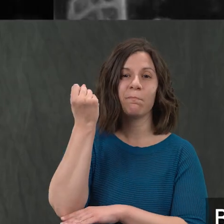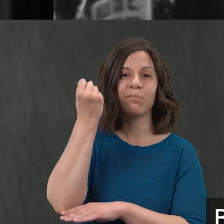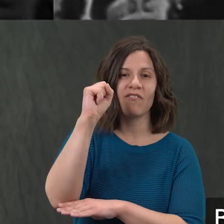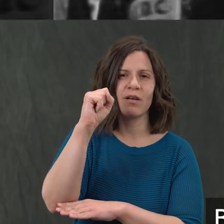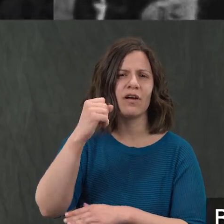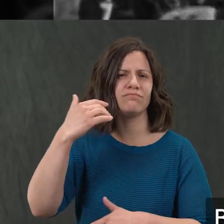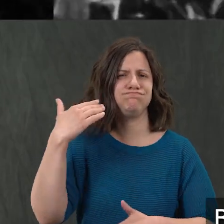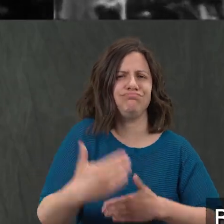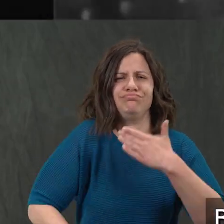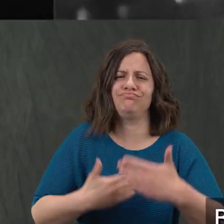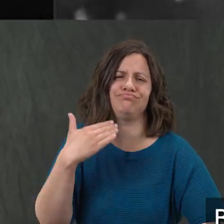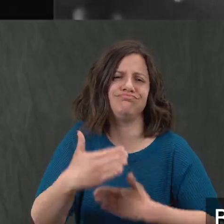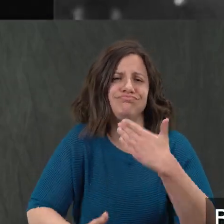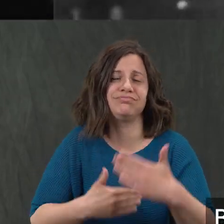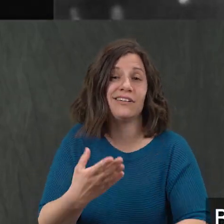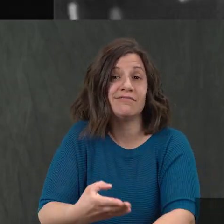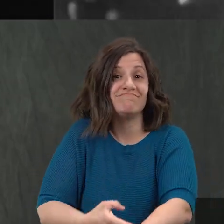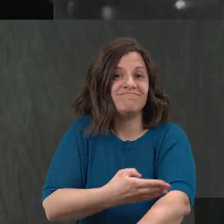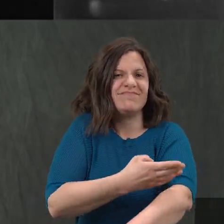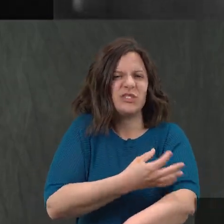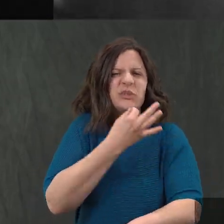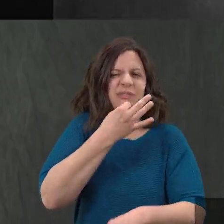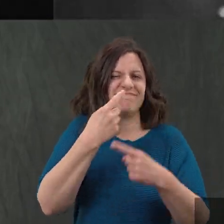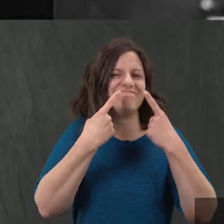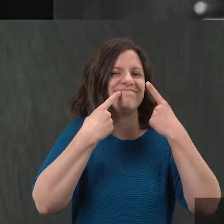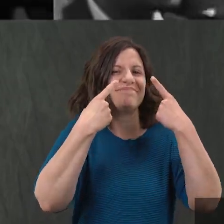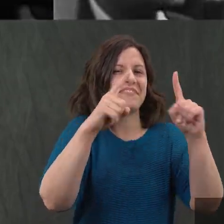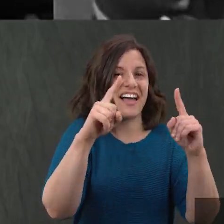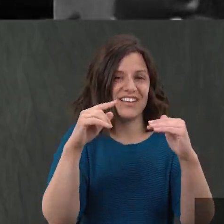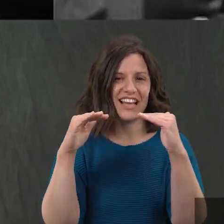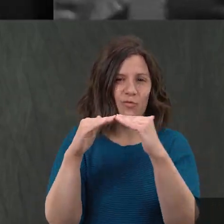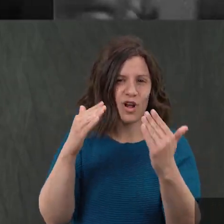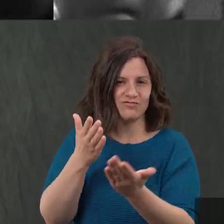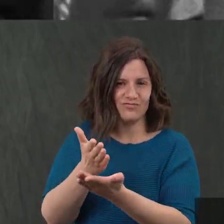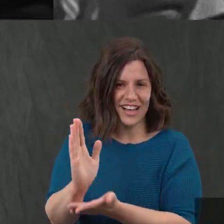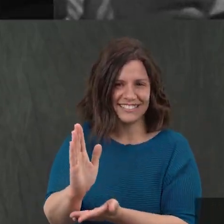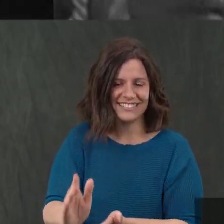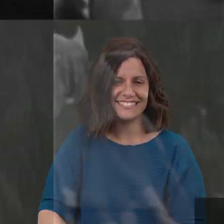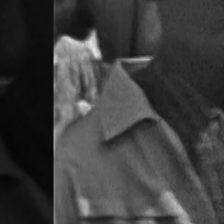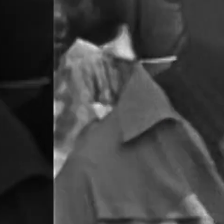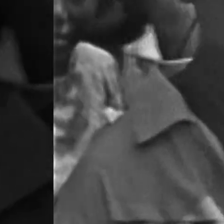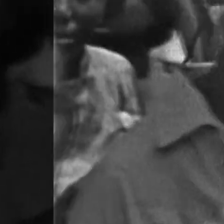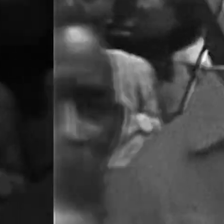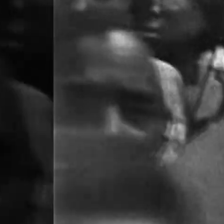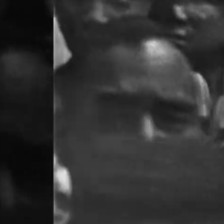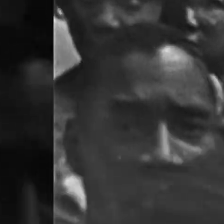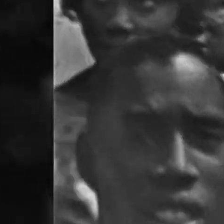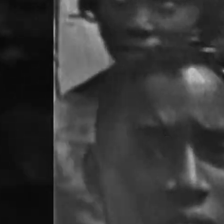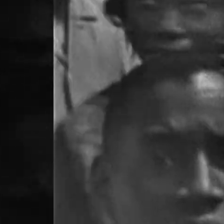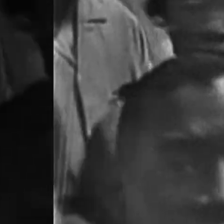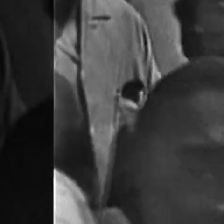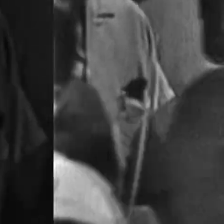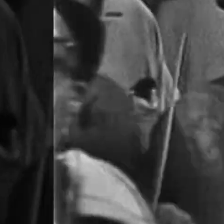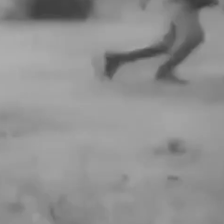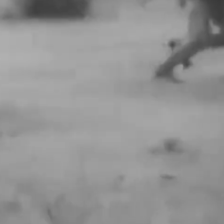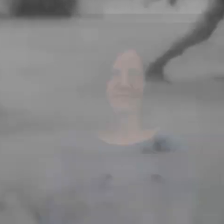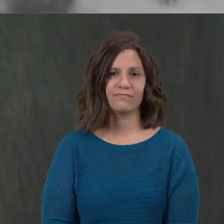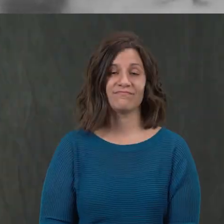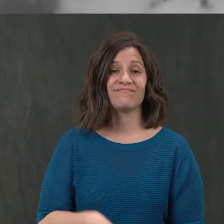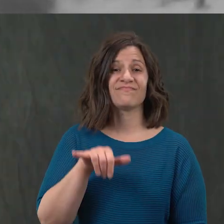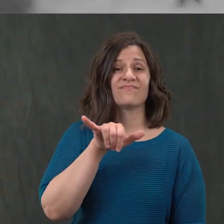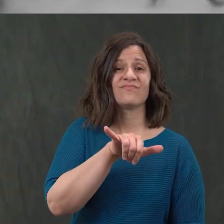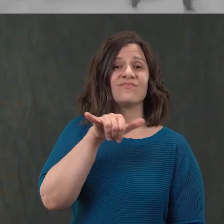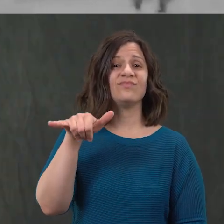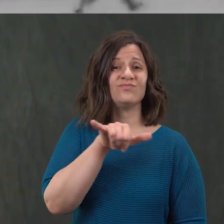movement was well underway, and great strides would soon be made for equal rights. Soldiers running, John and Jacqueline Kennedy in a car,